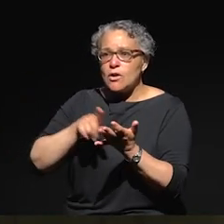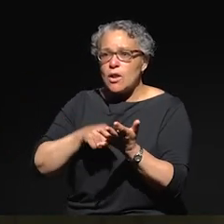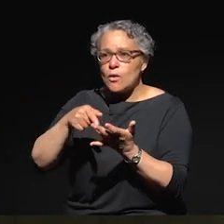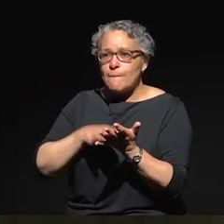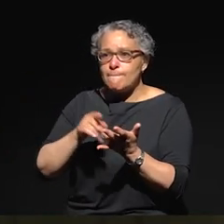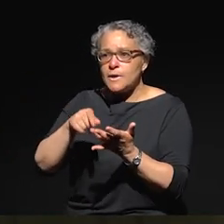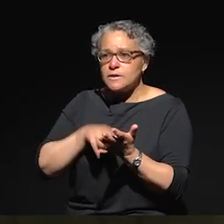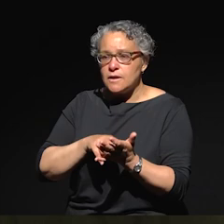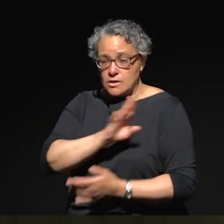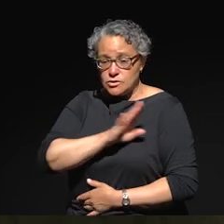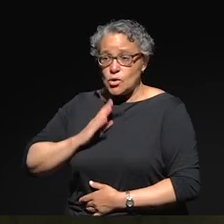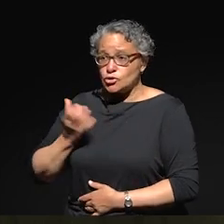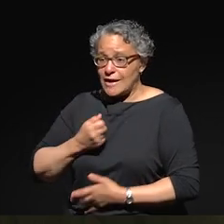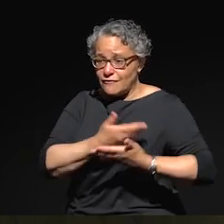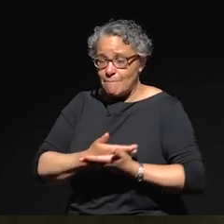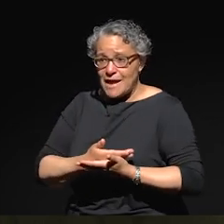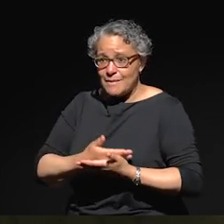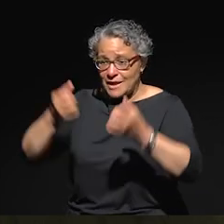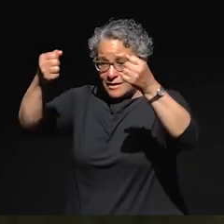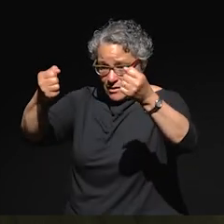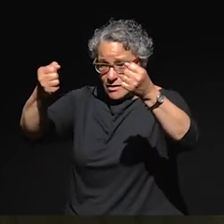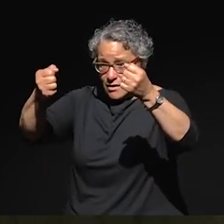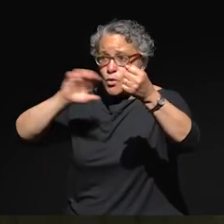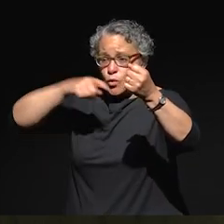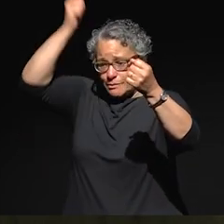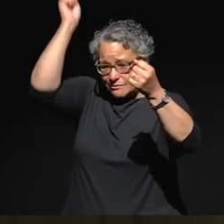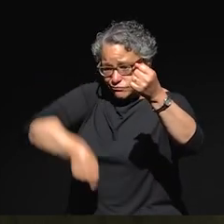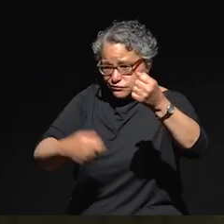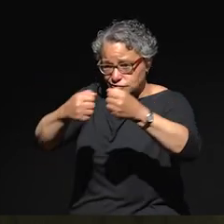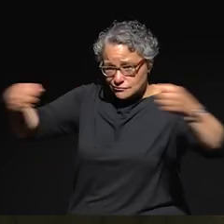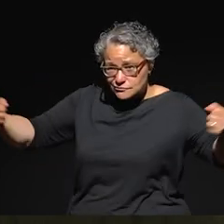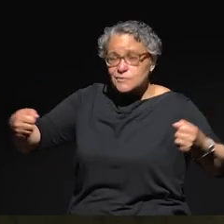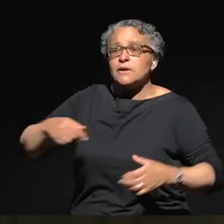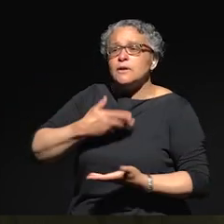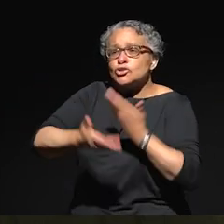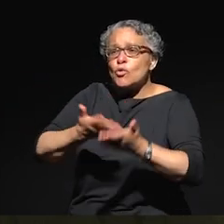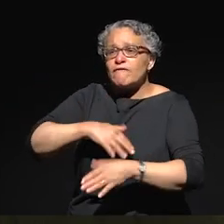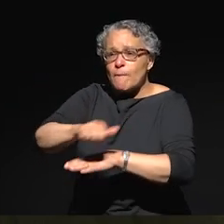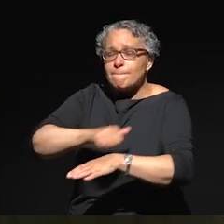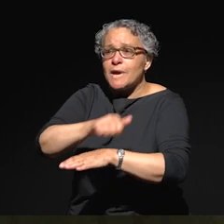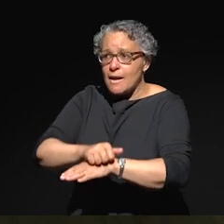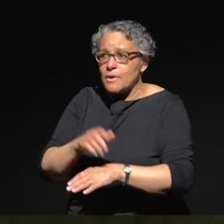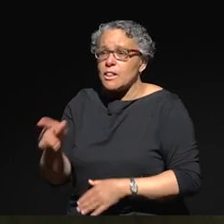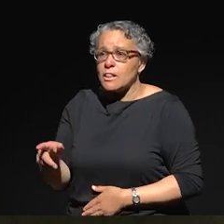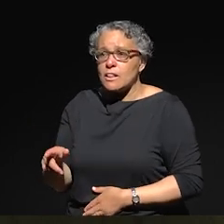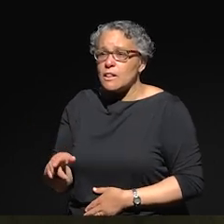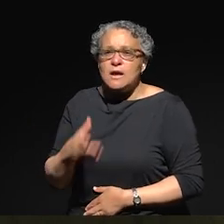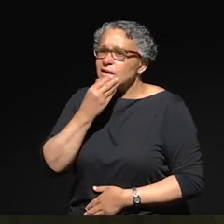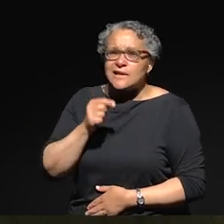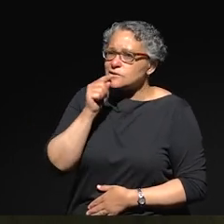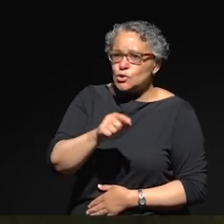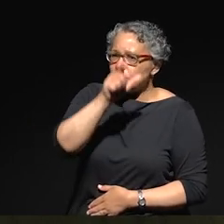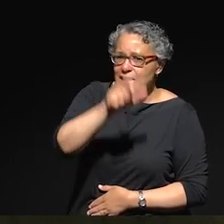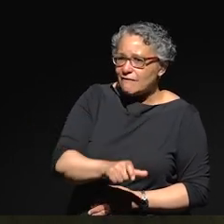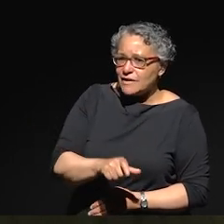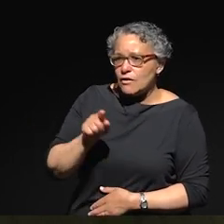here that he's about to cleave in half with one of the mothers from that story in the Bible. And then he adapts that. He doesn't use that figure for